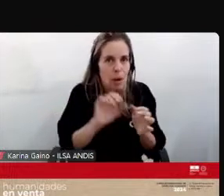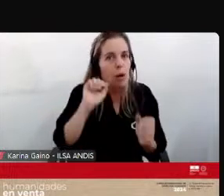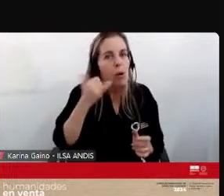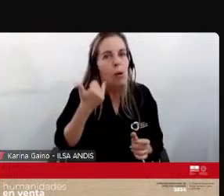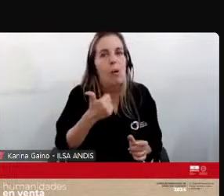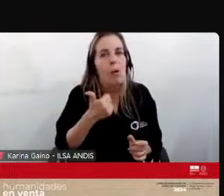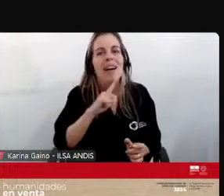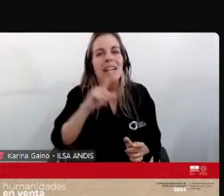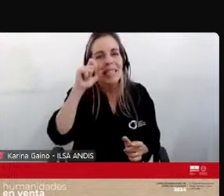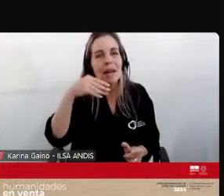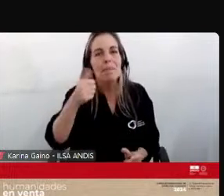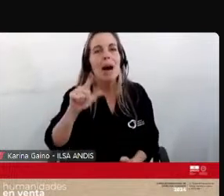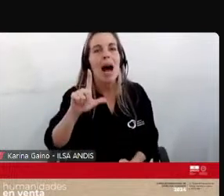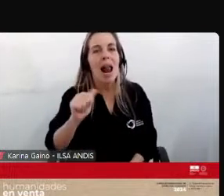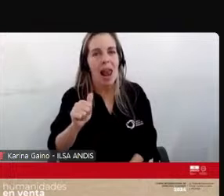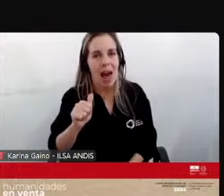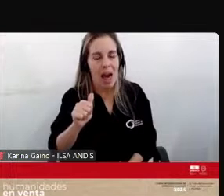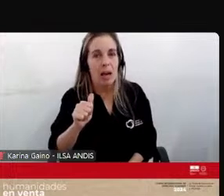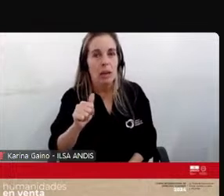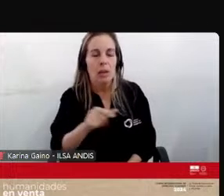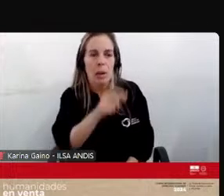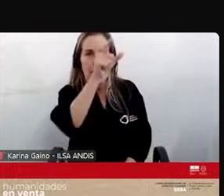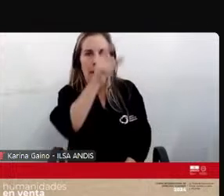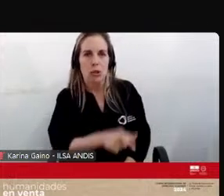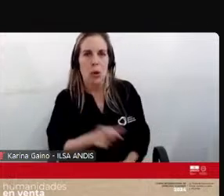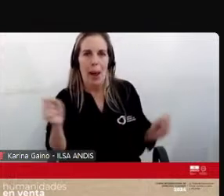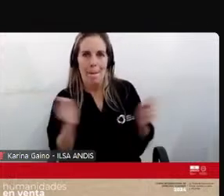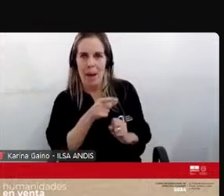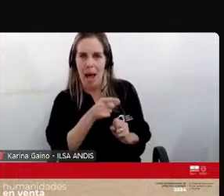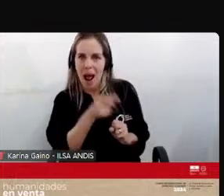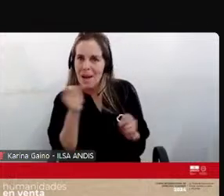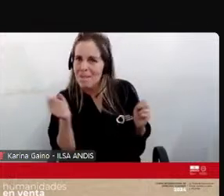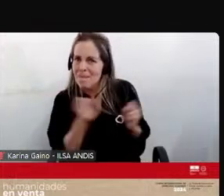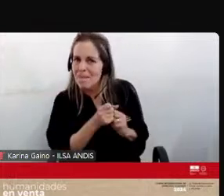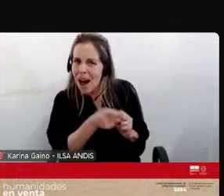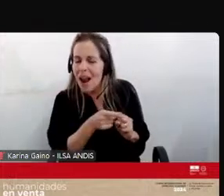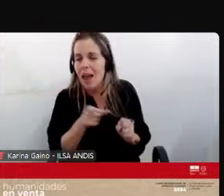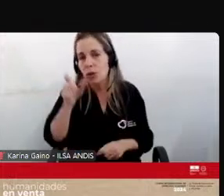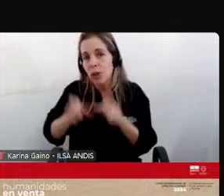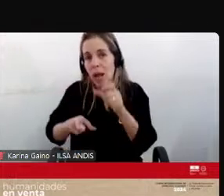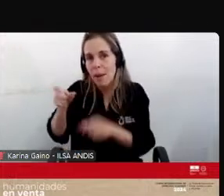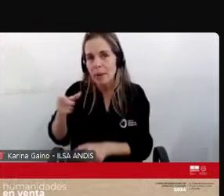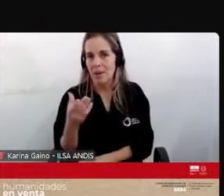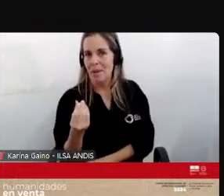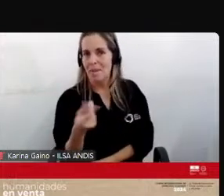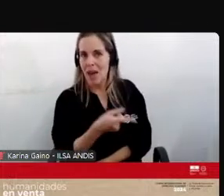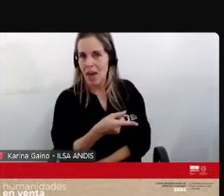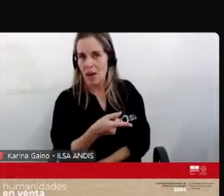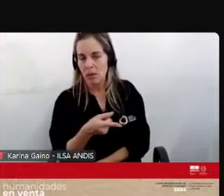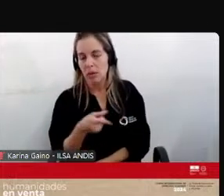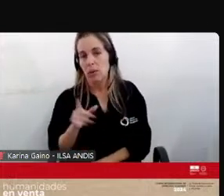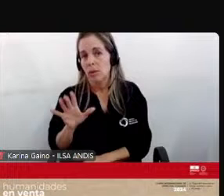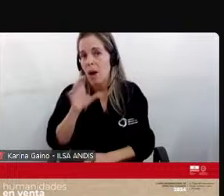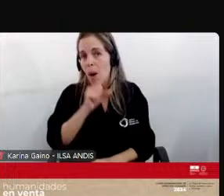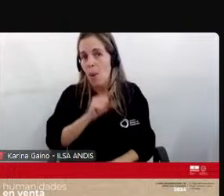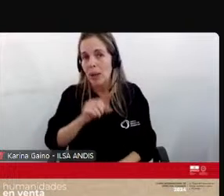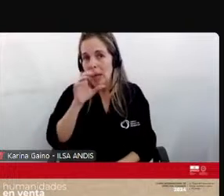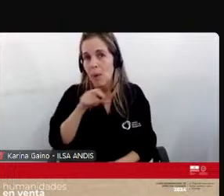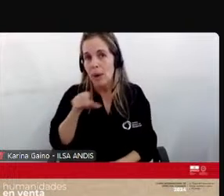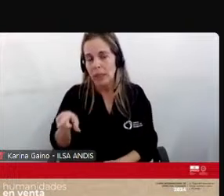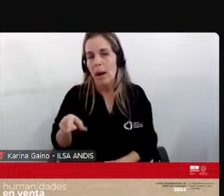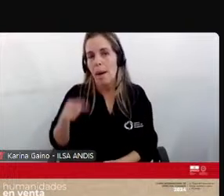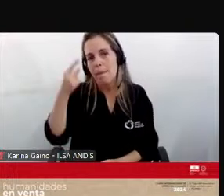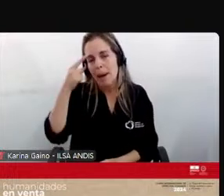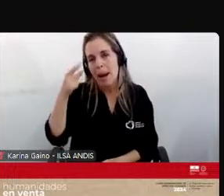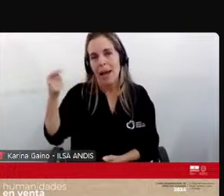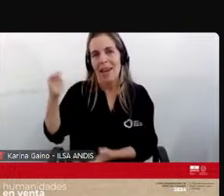told they couldn't leave before paying off that debt. And they said, we know what happens to people who don't pay off their debts, right? They didn't even need a